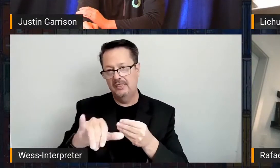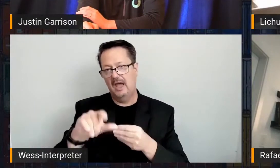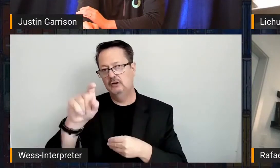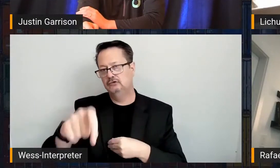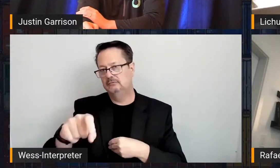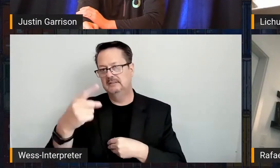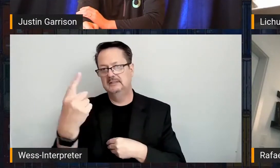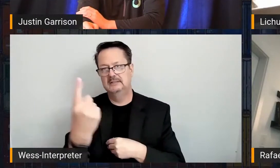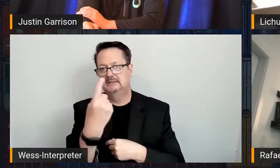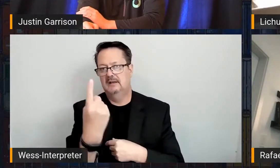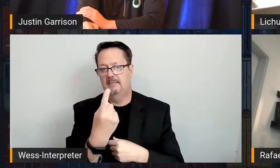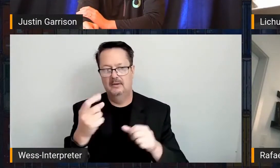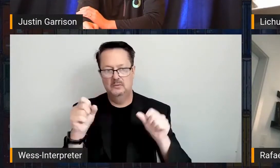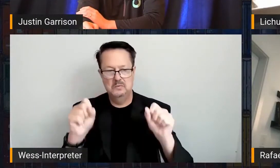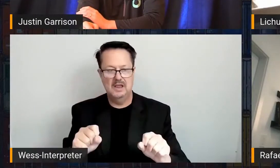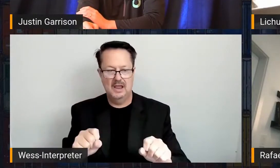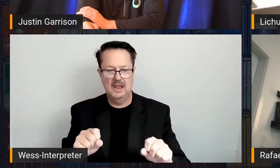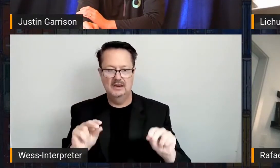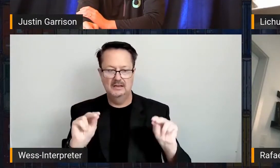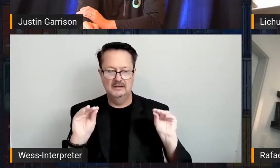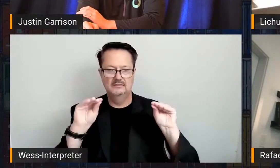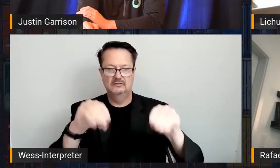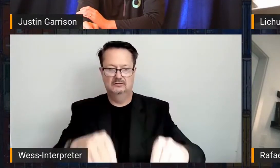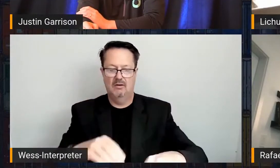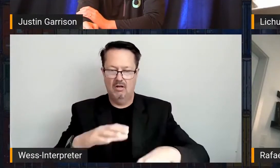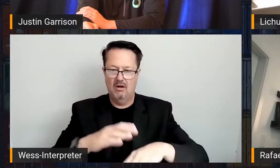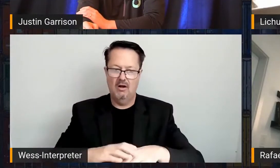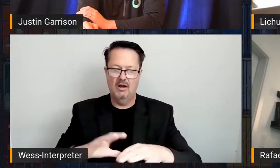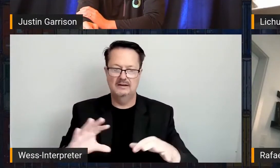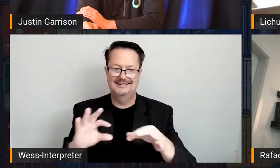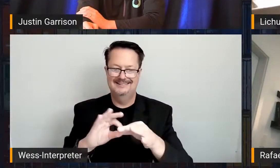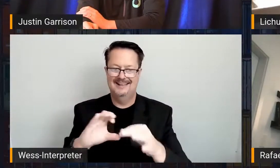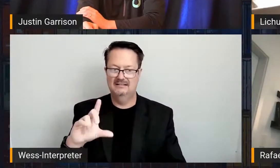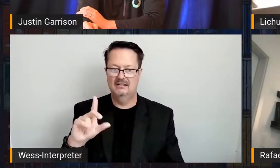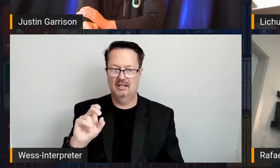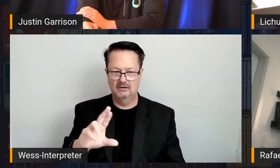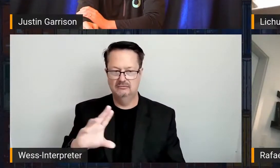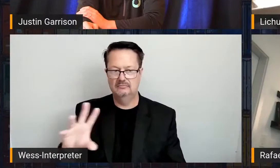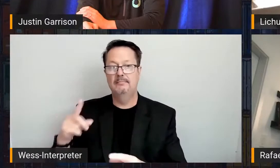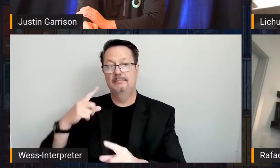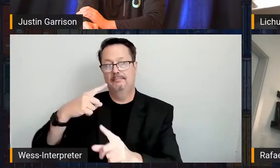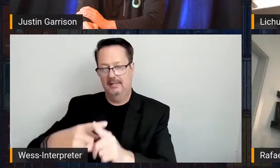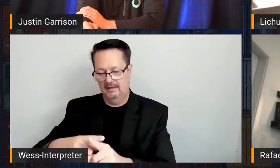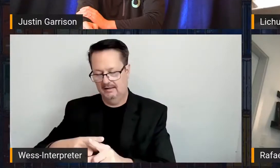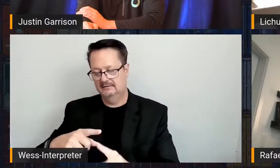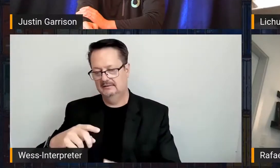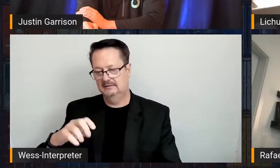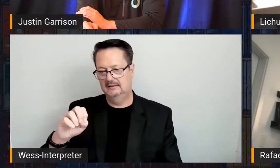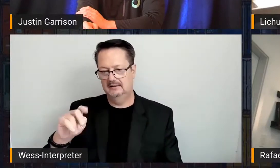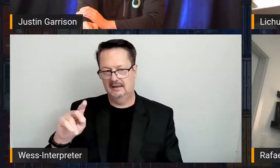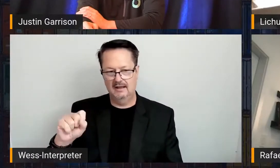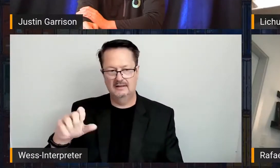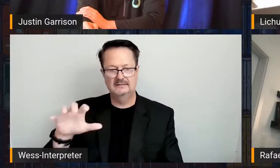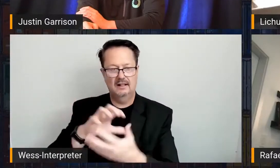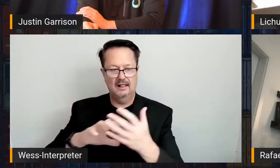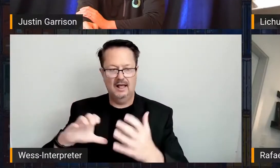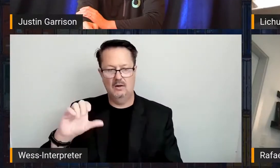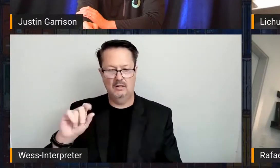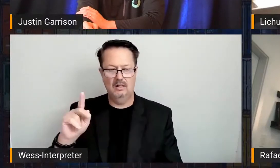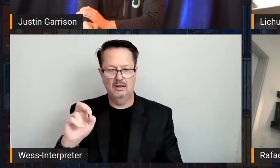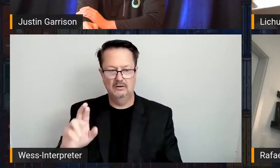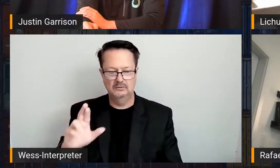you can install on connected cluster in addition to EKS Cloud cluster. So over time, we will add more and